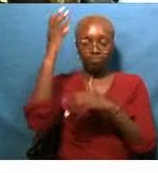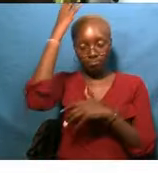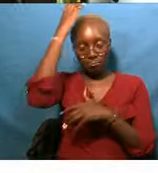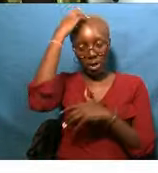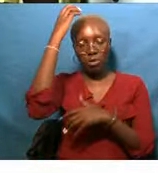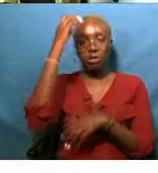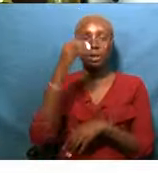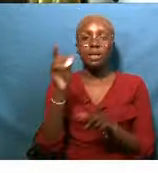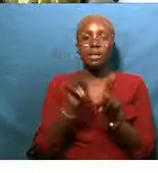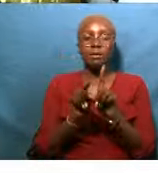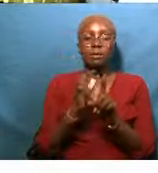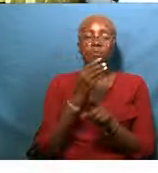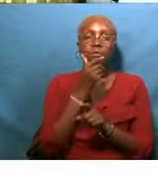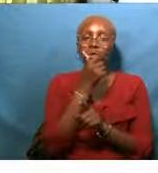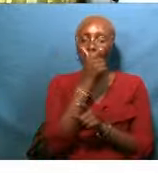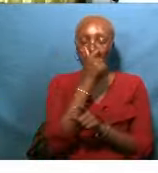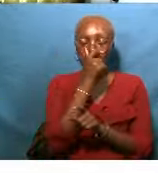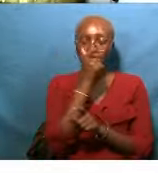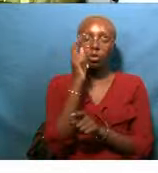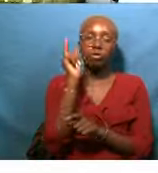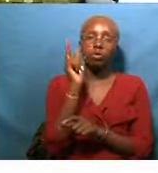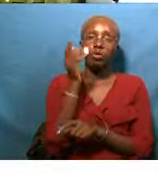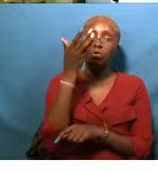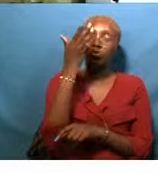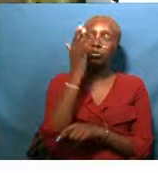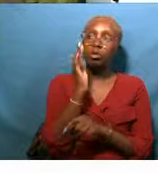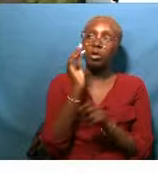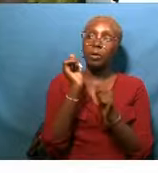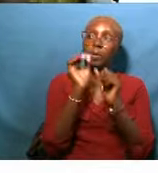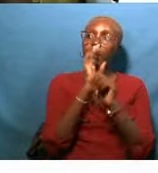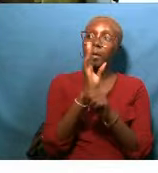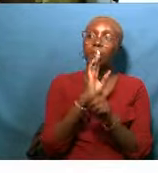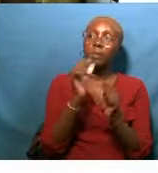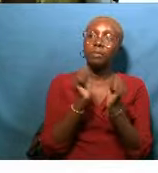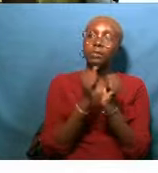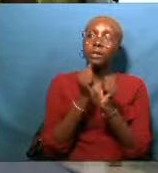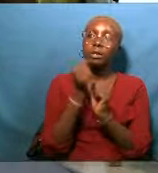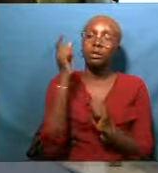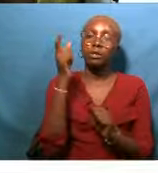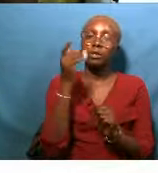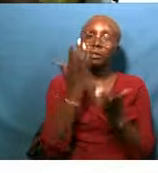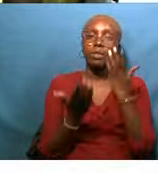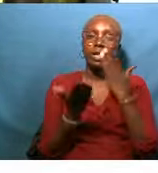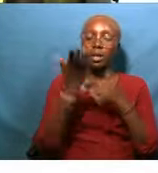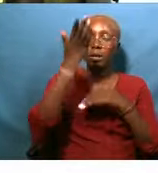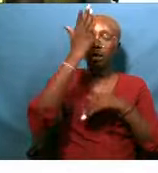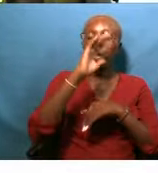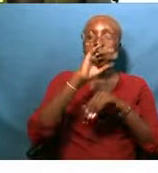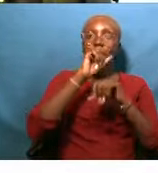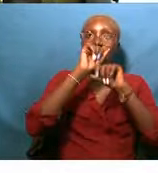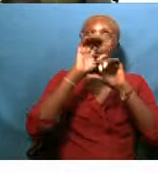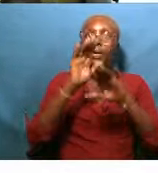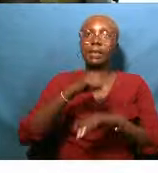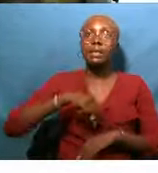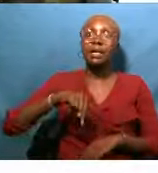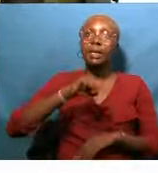wish you Godspeed, and may God bless us all. In Christ